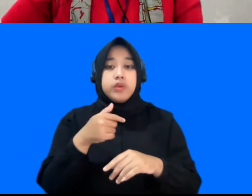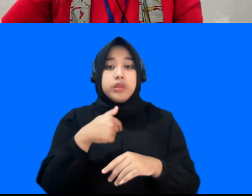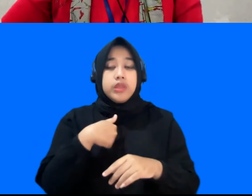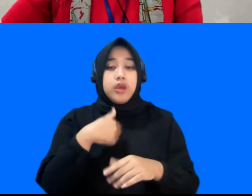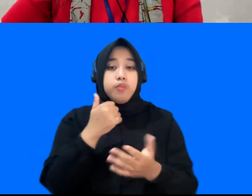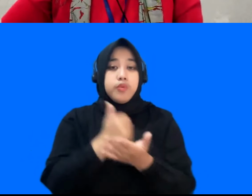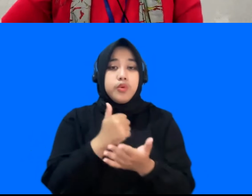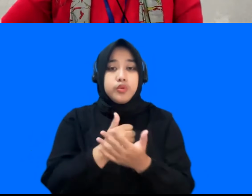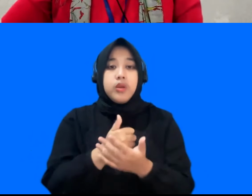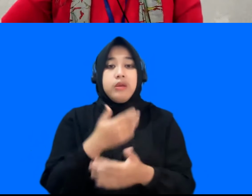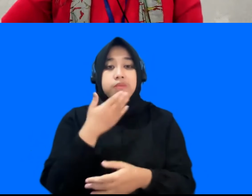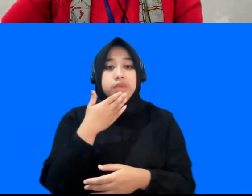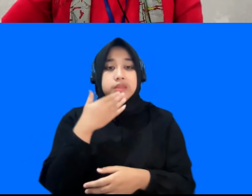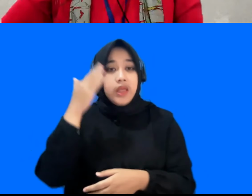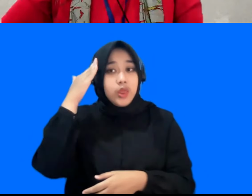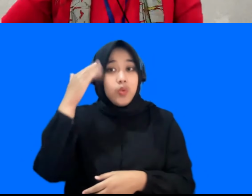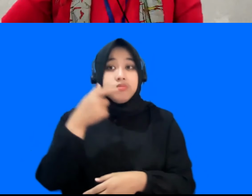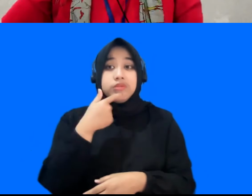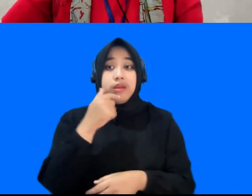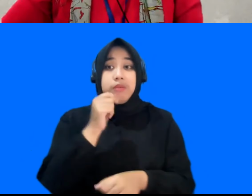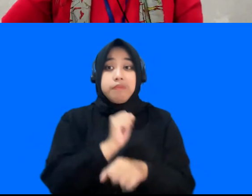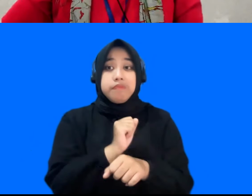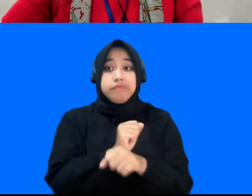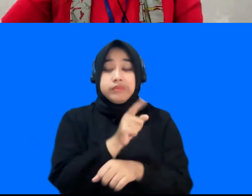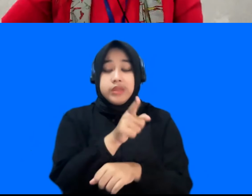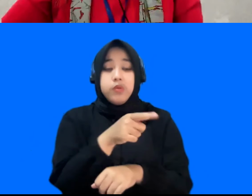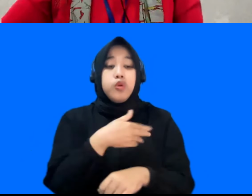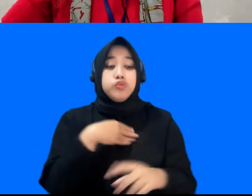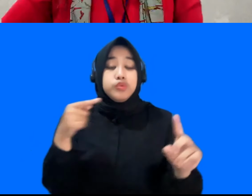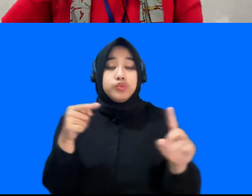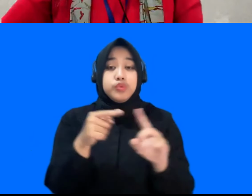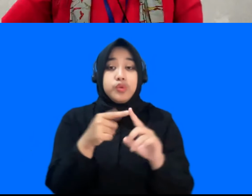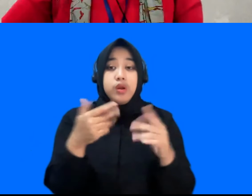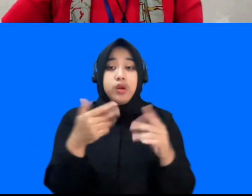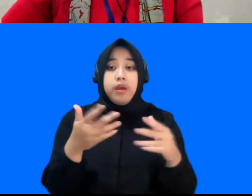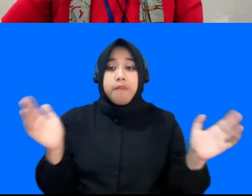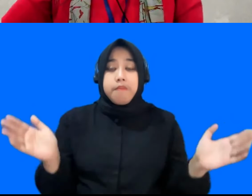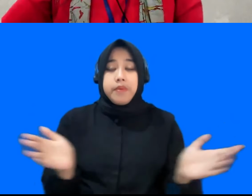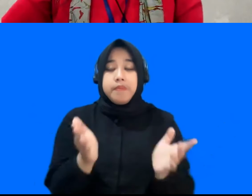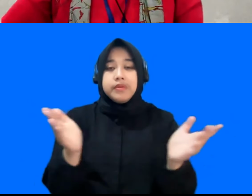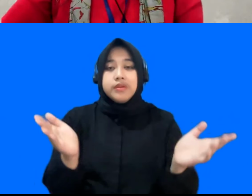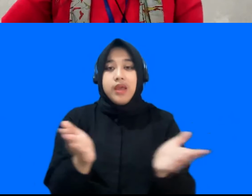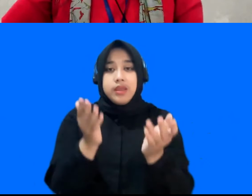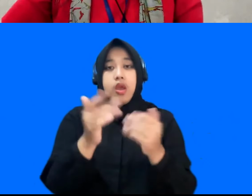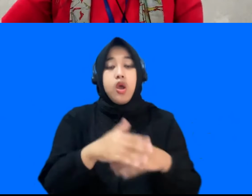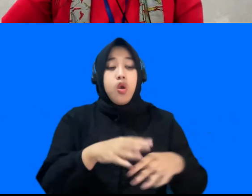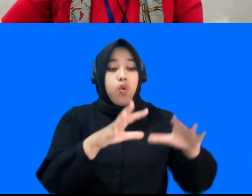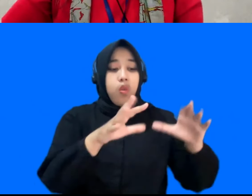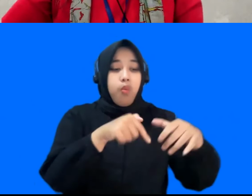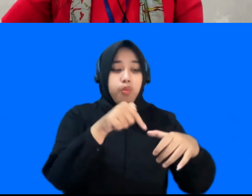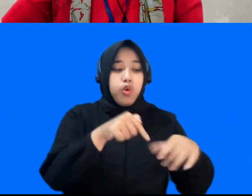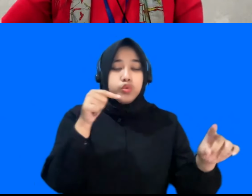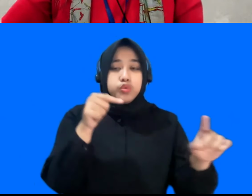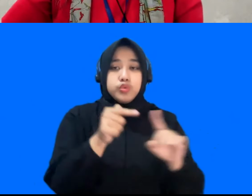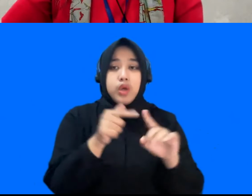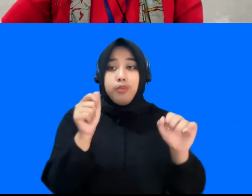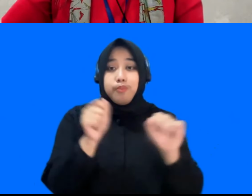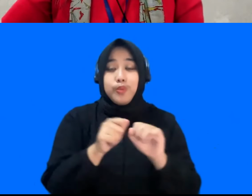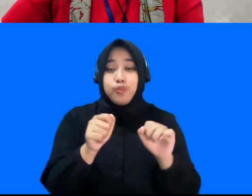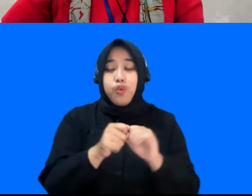one of our objectives is to actually empower and inspire students to generate change, inclusive change through